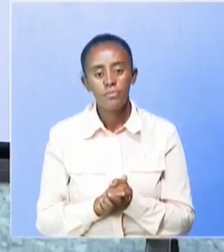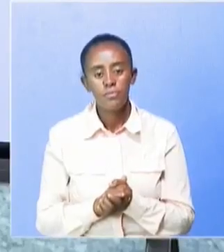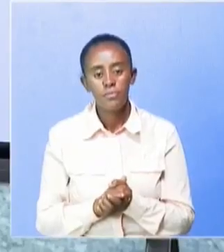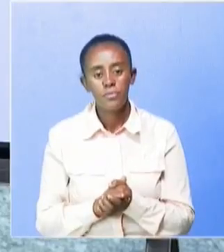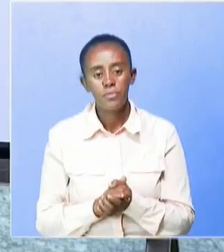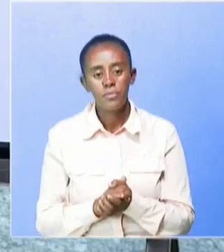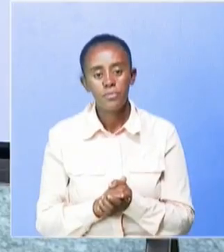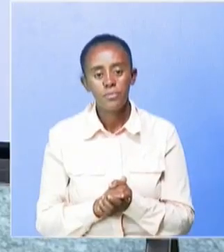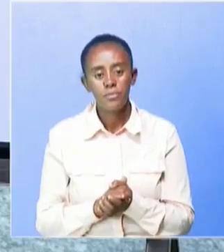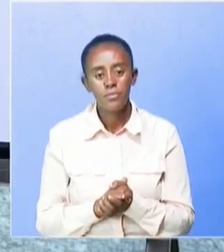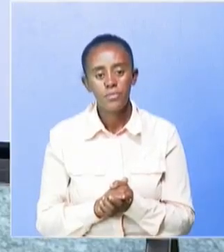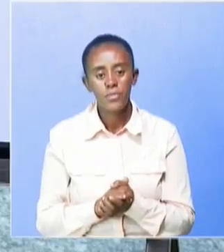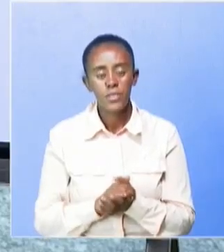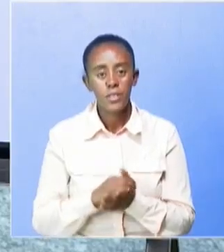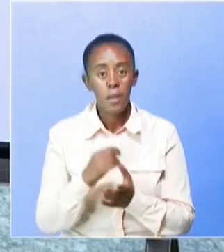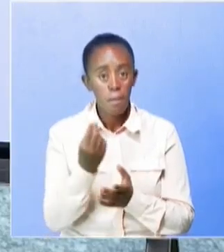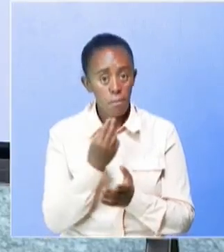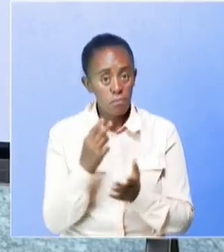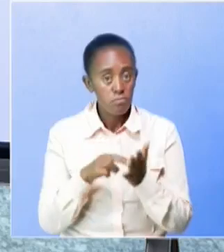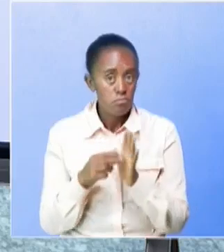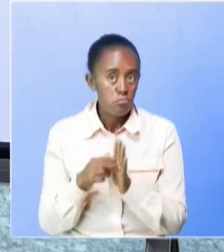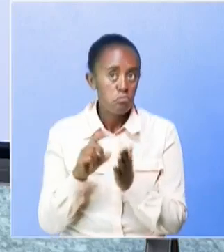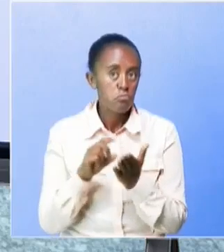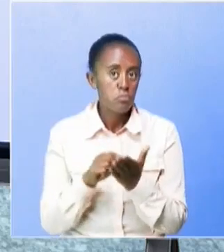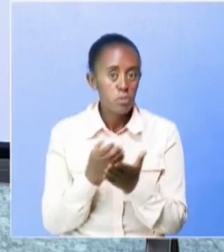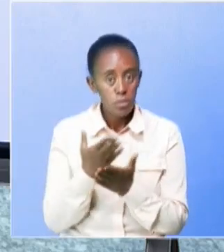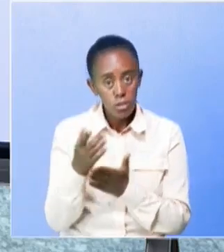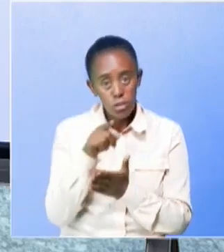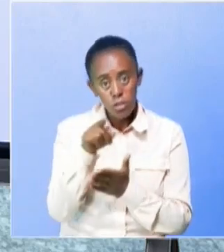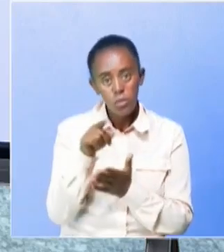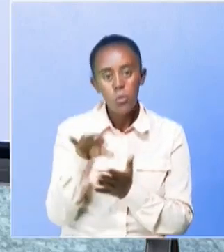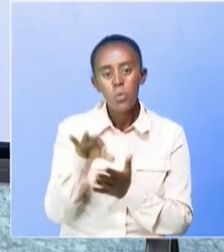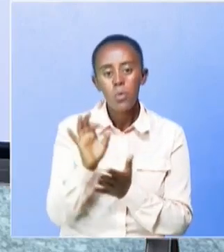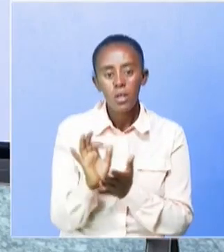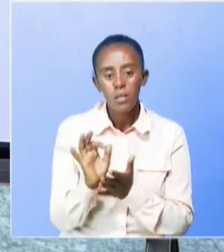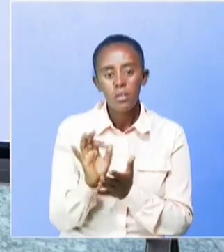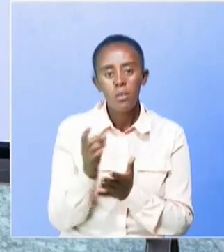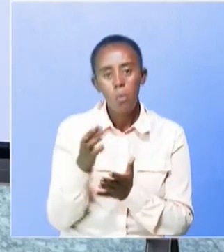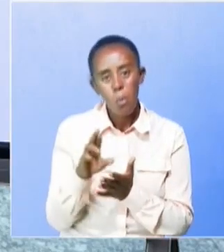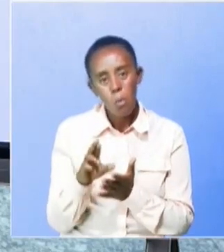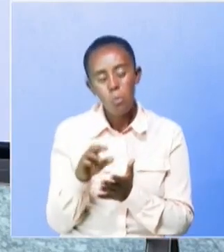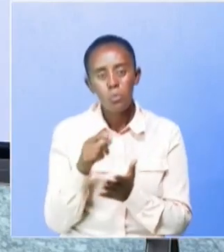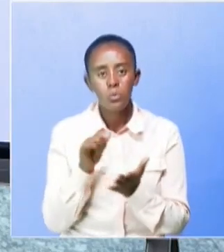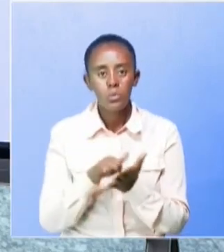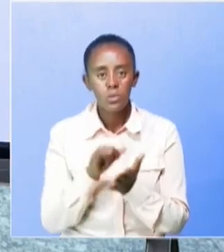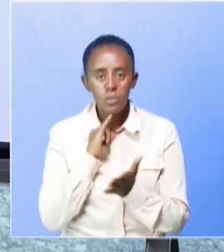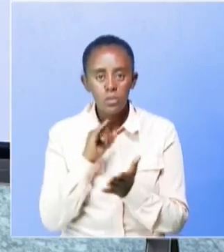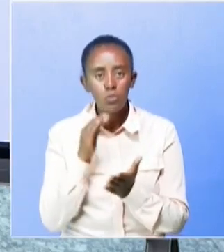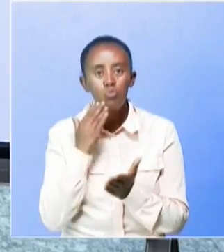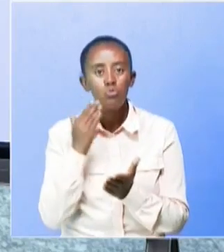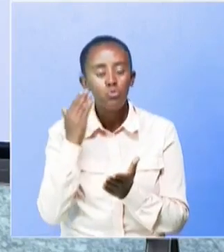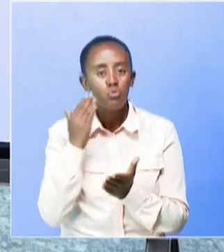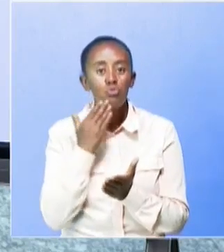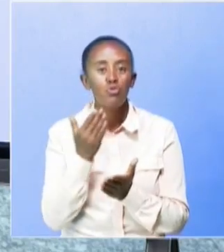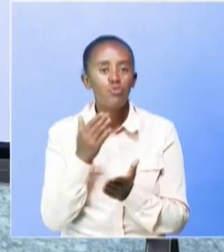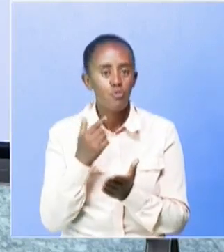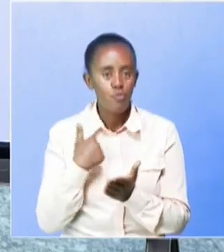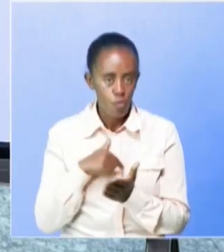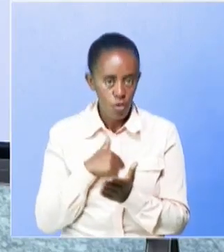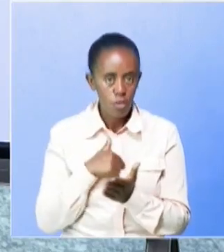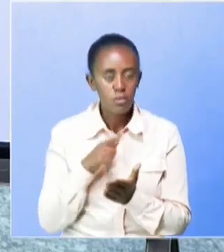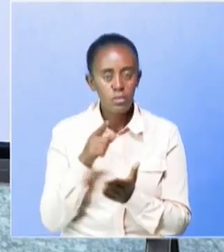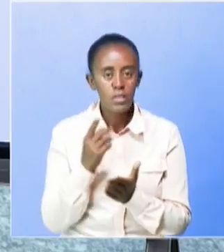So, benefit is something that we get or something that is good for us, which is